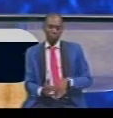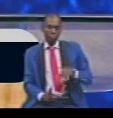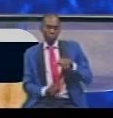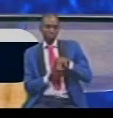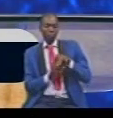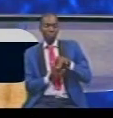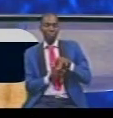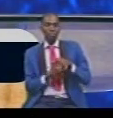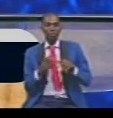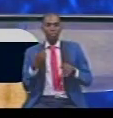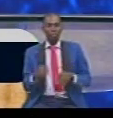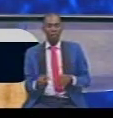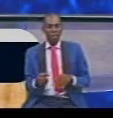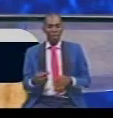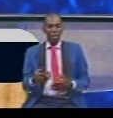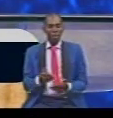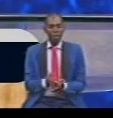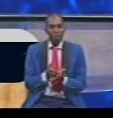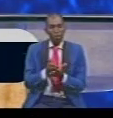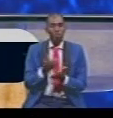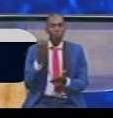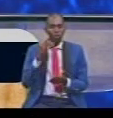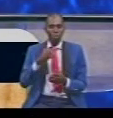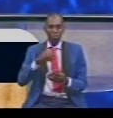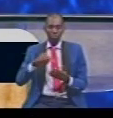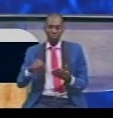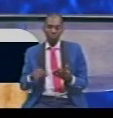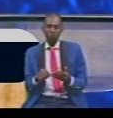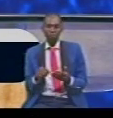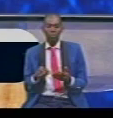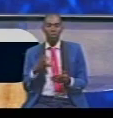the ship was in the midst of the sea,